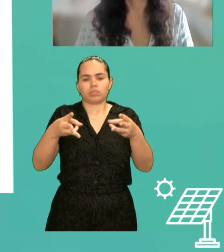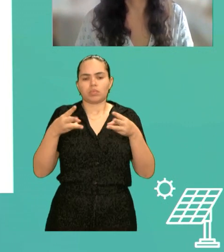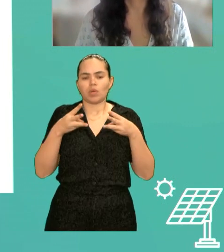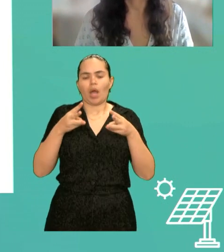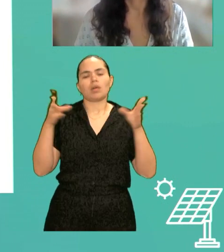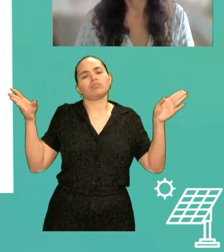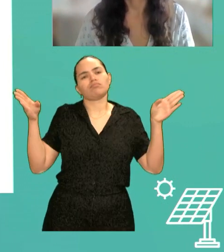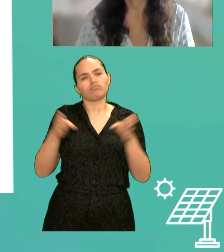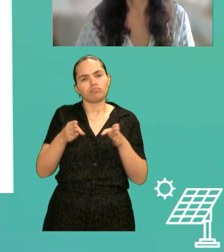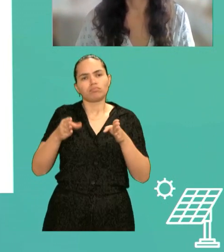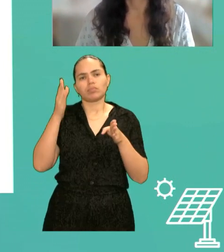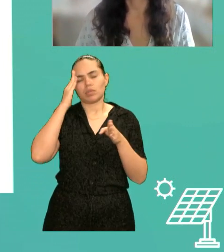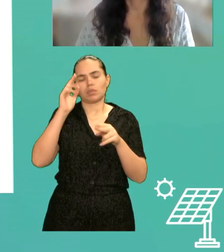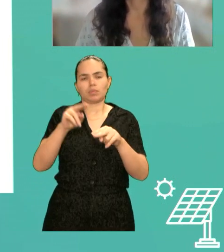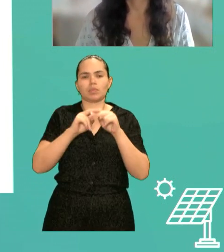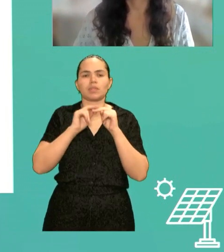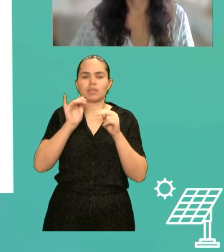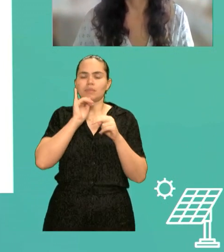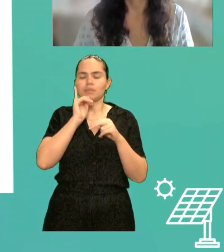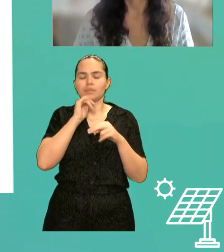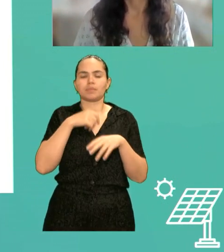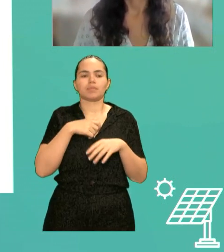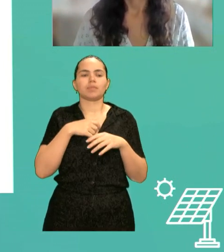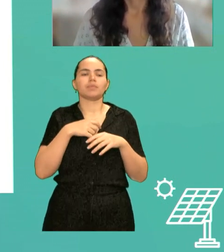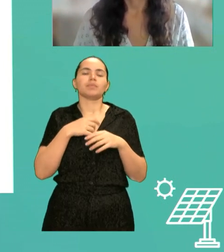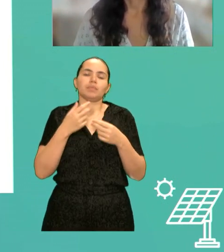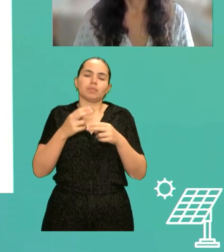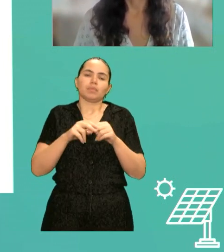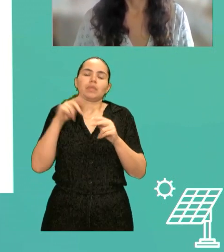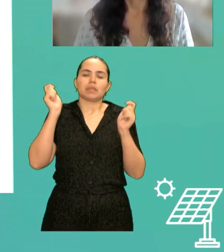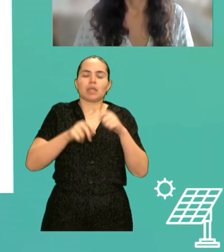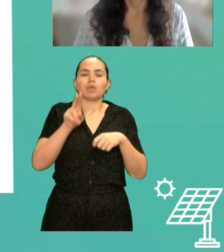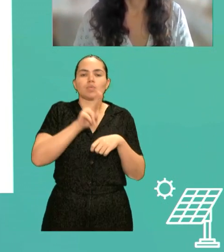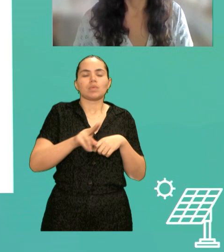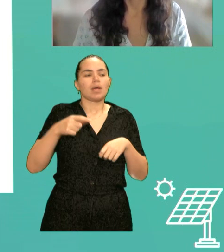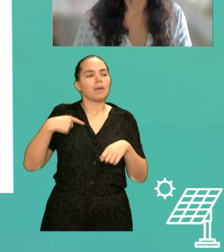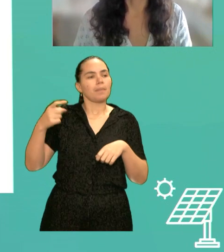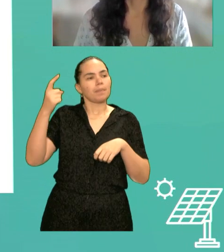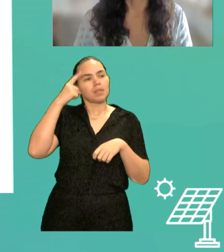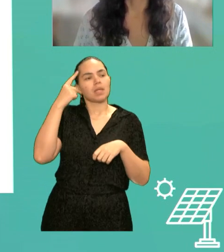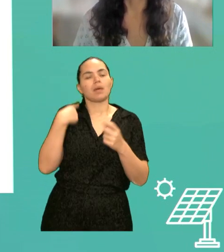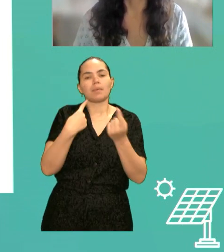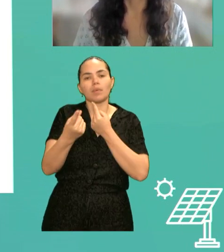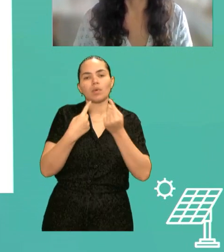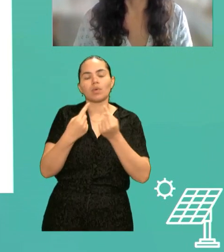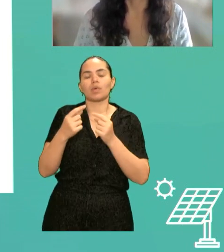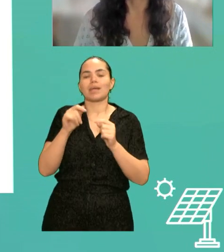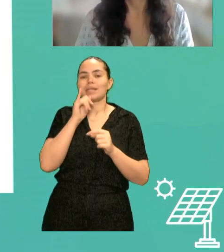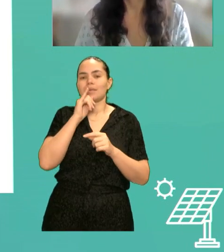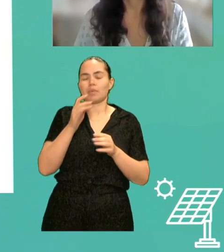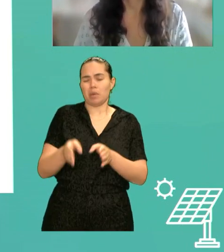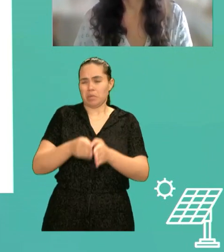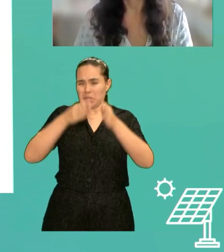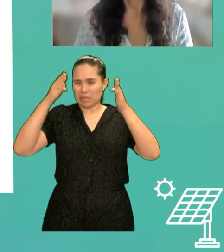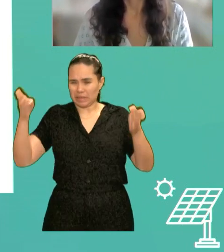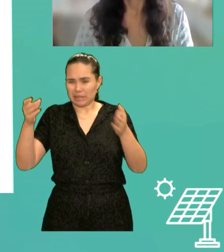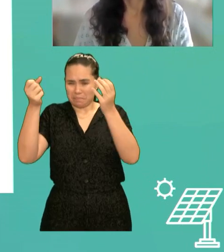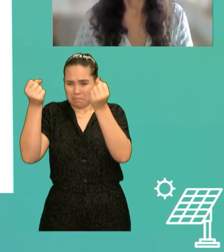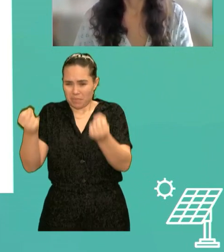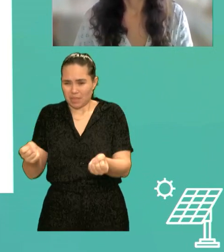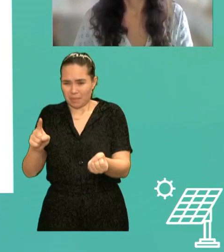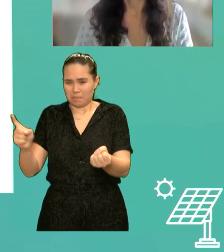low size lorries. And when we think about heavy vehicles like wagons,